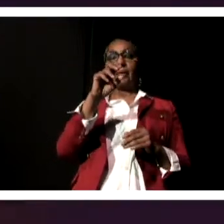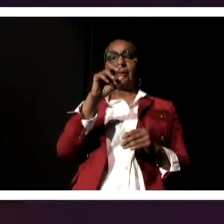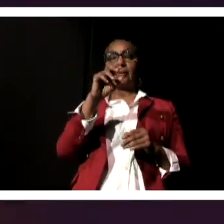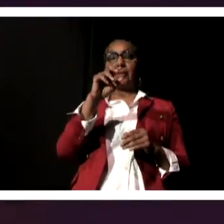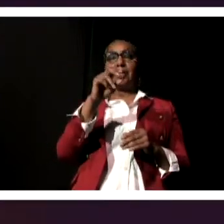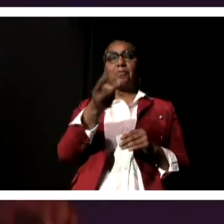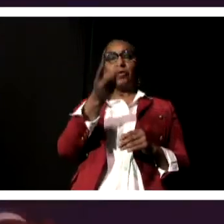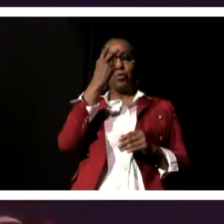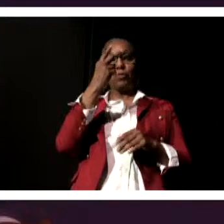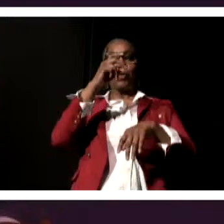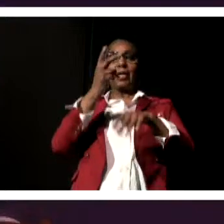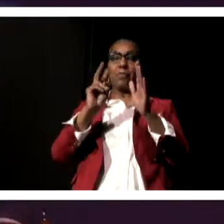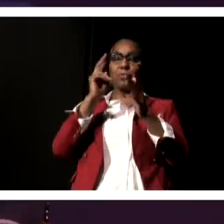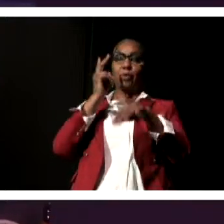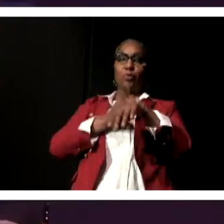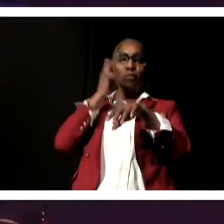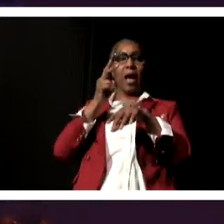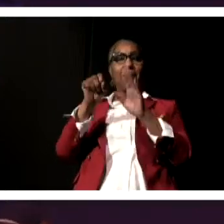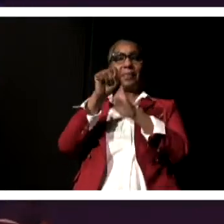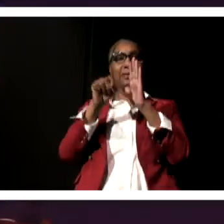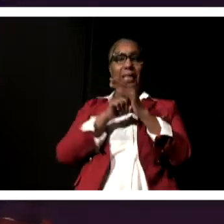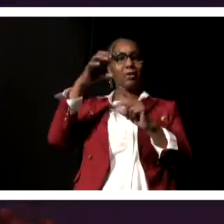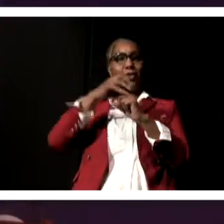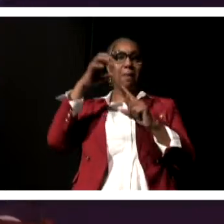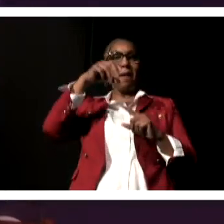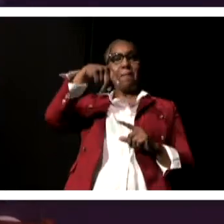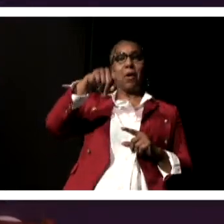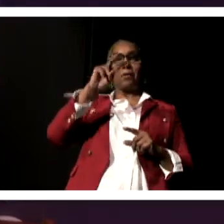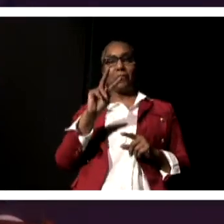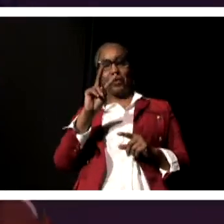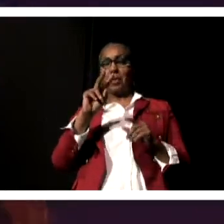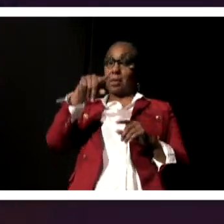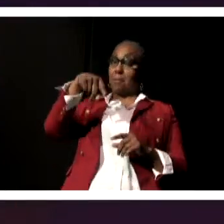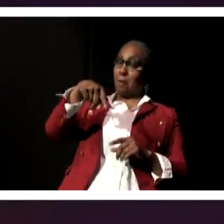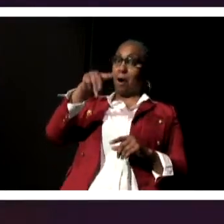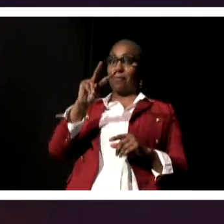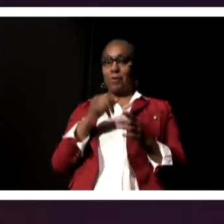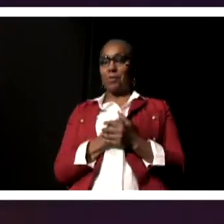the two-time state champion Parkview Patriots.